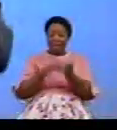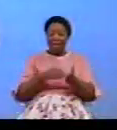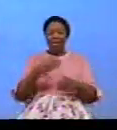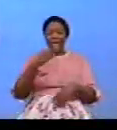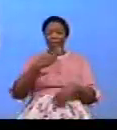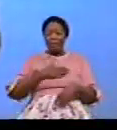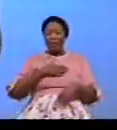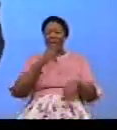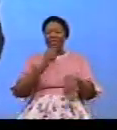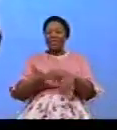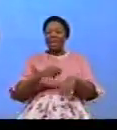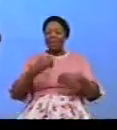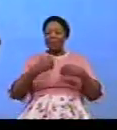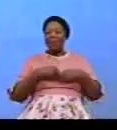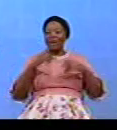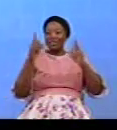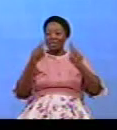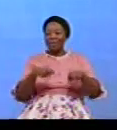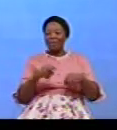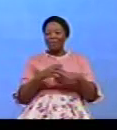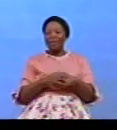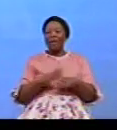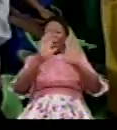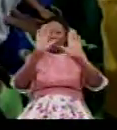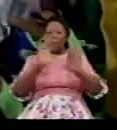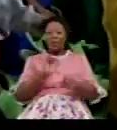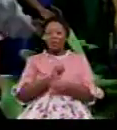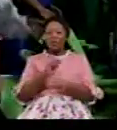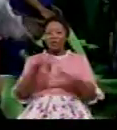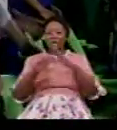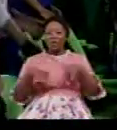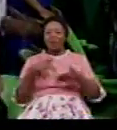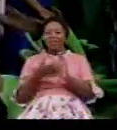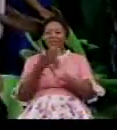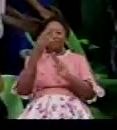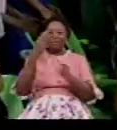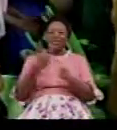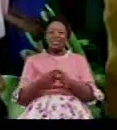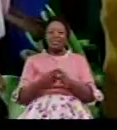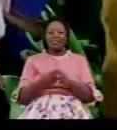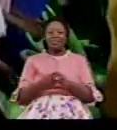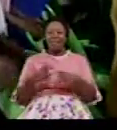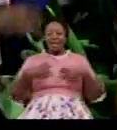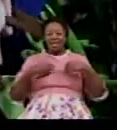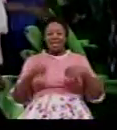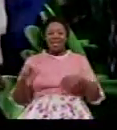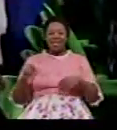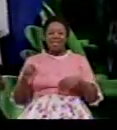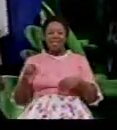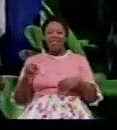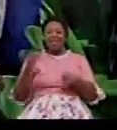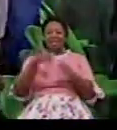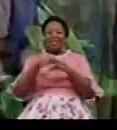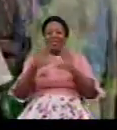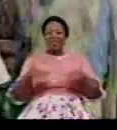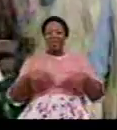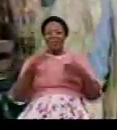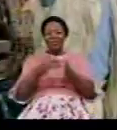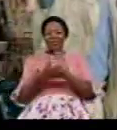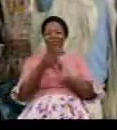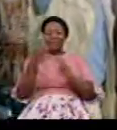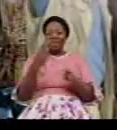has come. Keep up that time. Miracle. The healing is coming. Healing. The miracle is